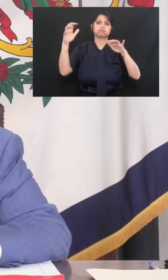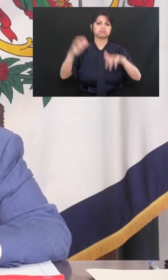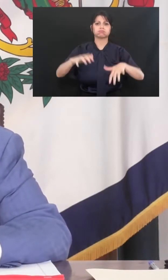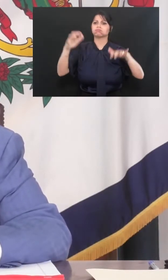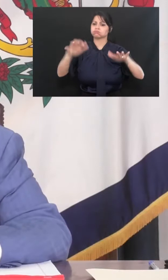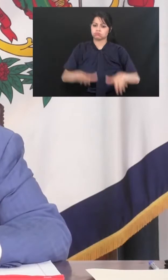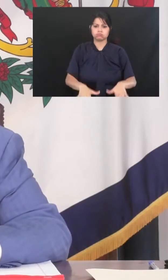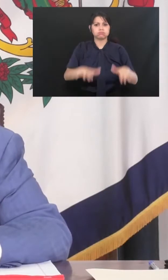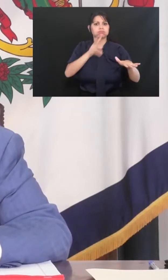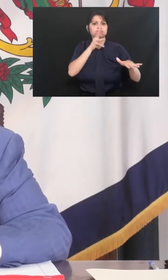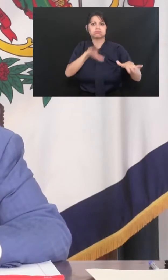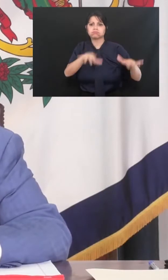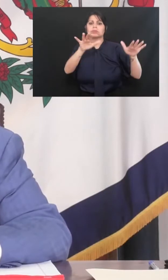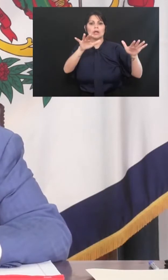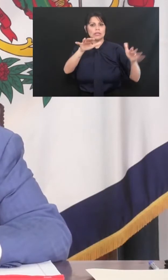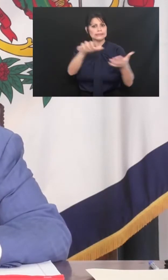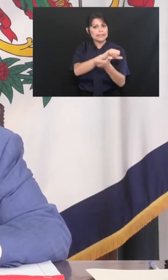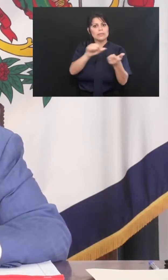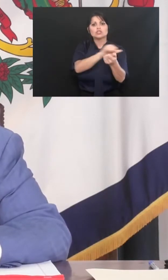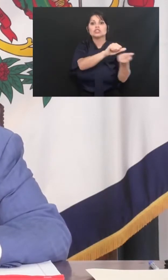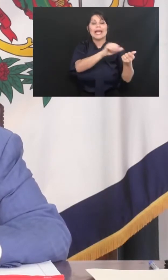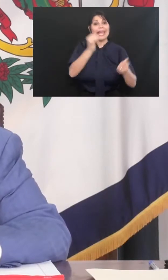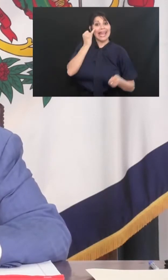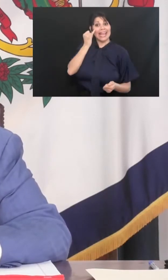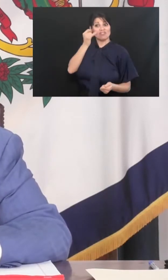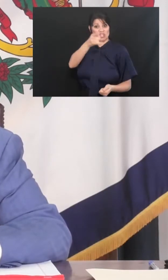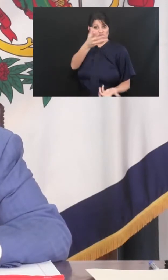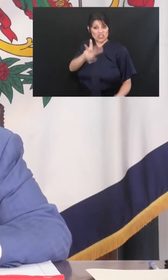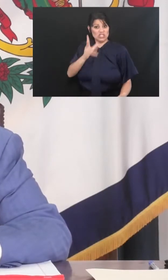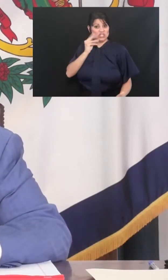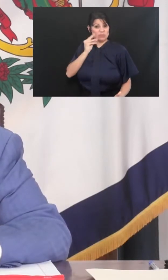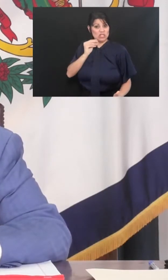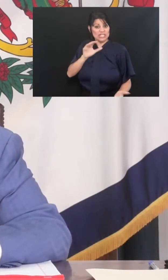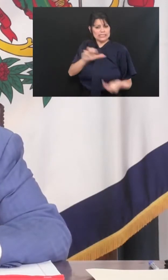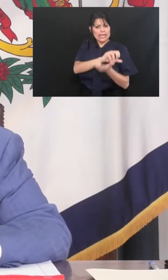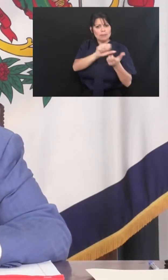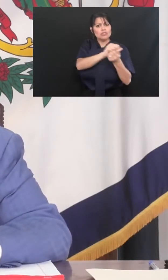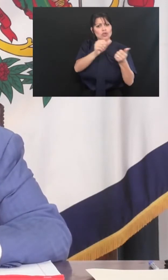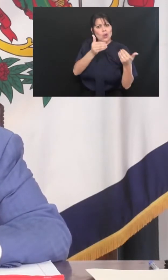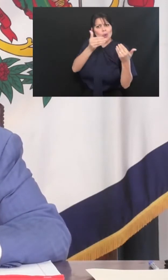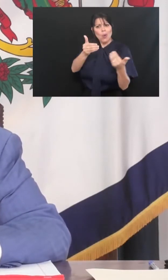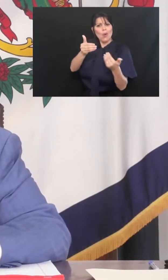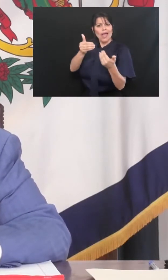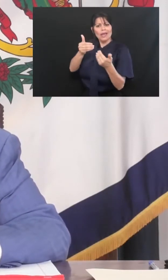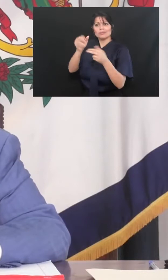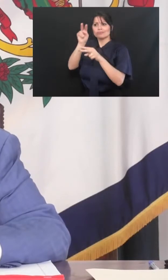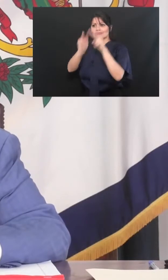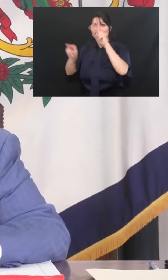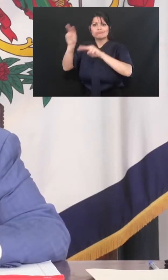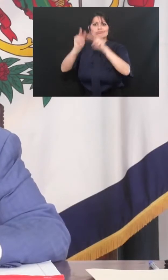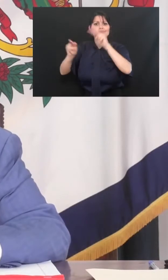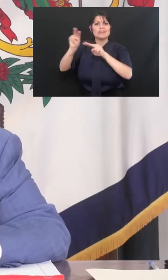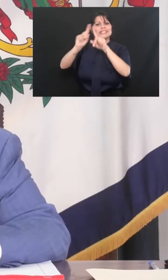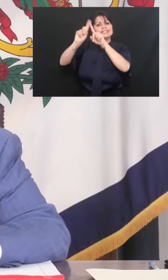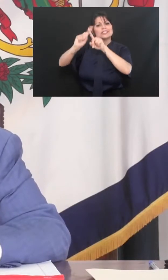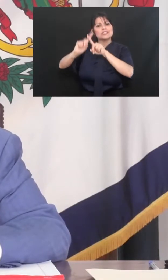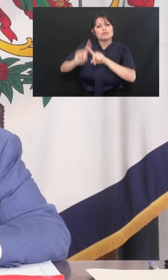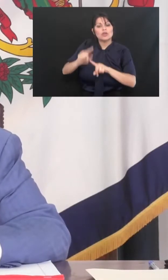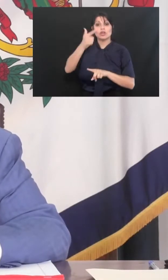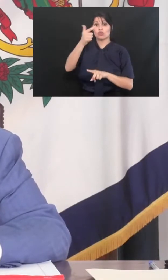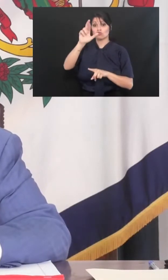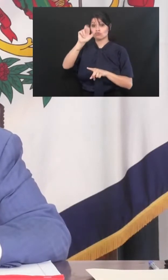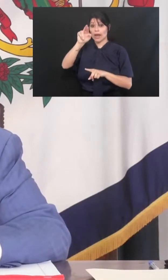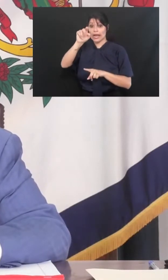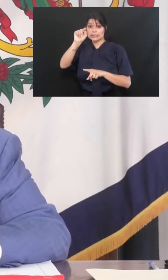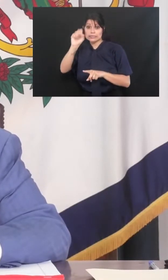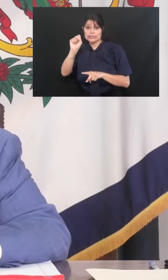damage, absolutely to review the many types of grants and or loans that are available